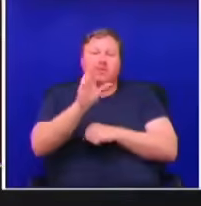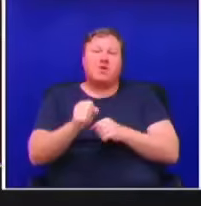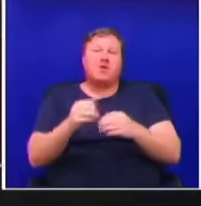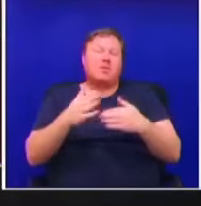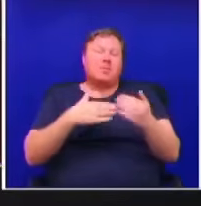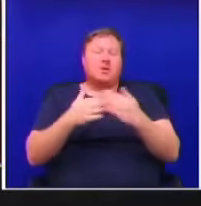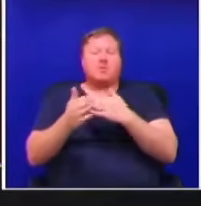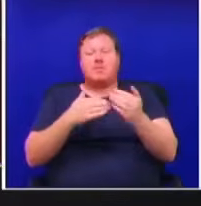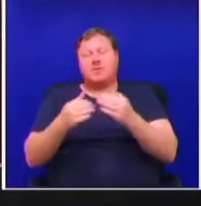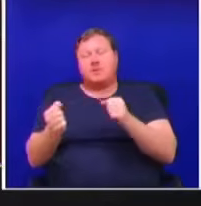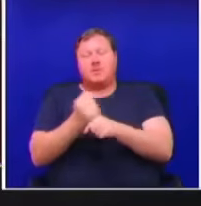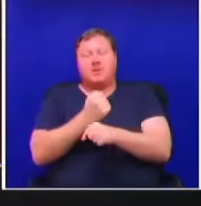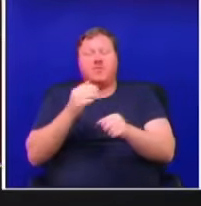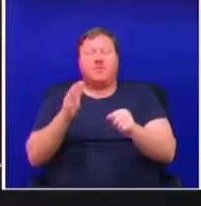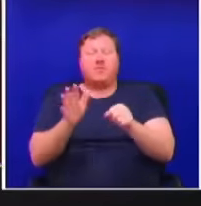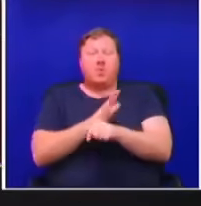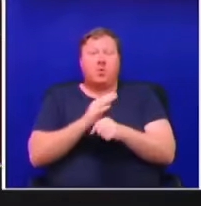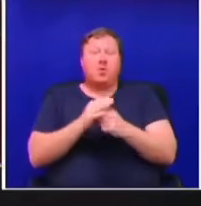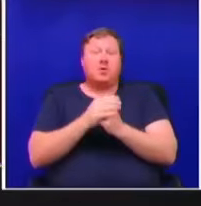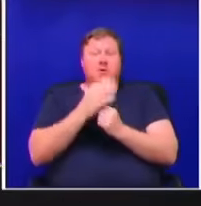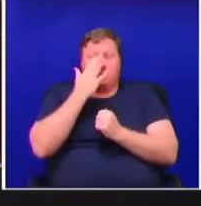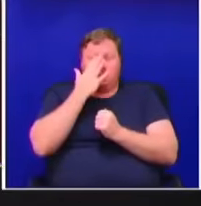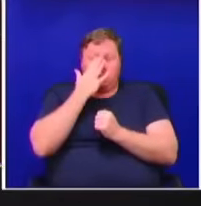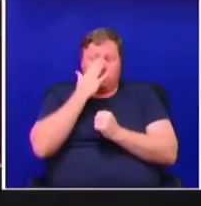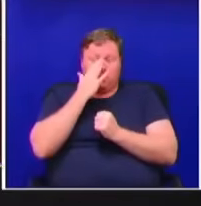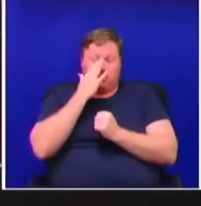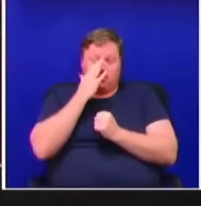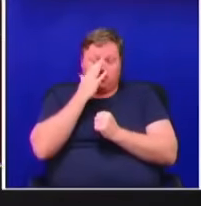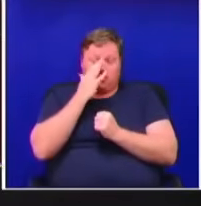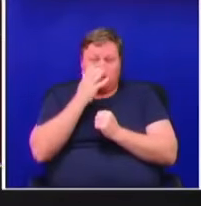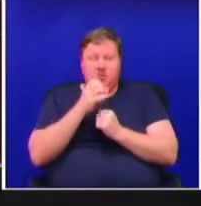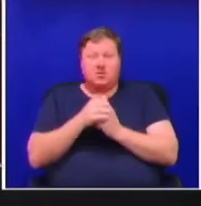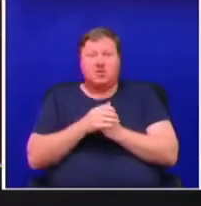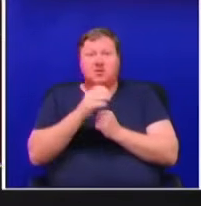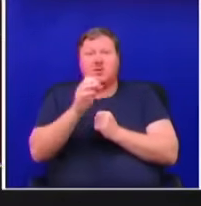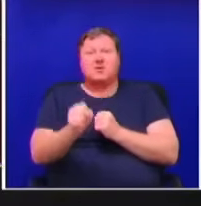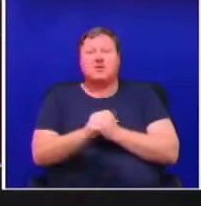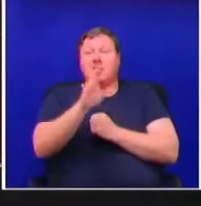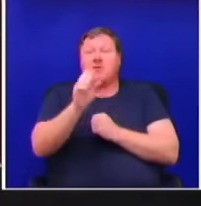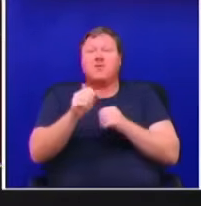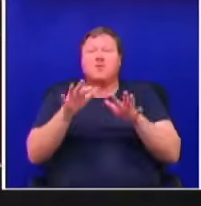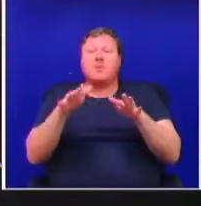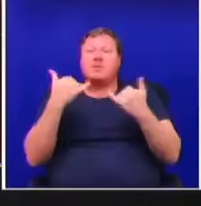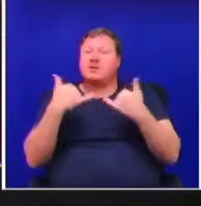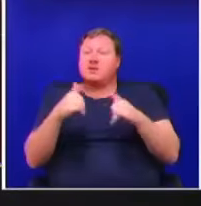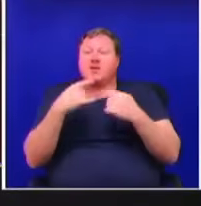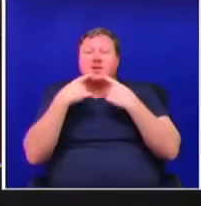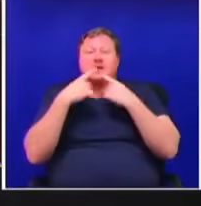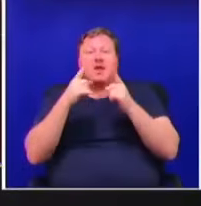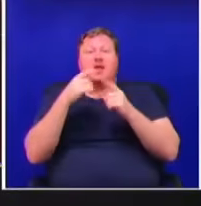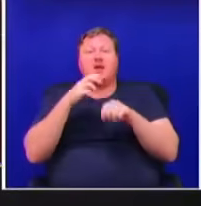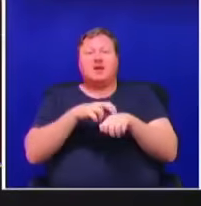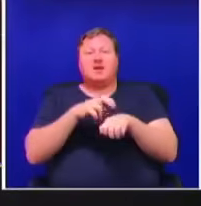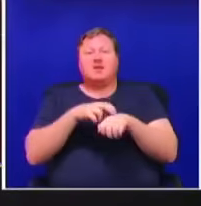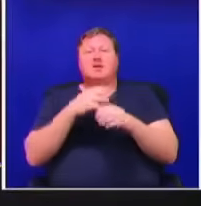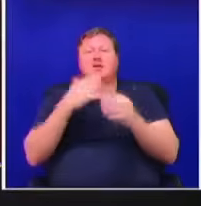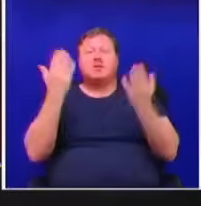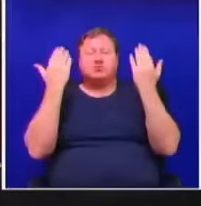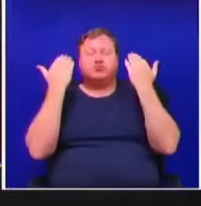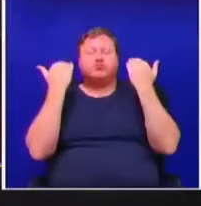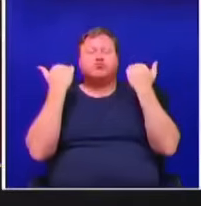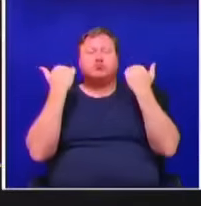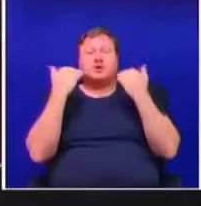Now, while South Africans still have to have their say, it can be anticipated that the national